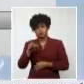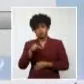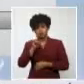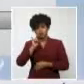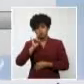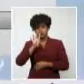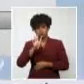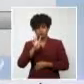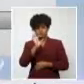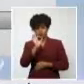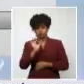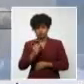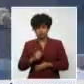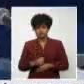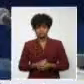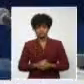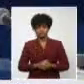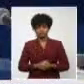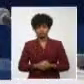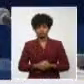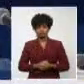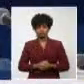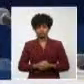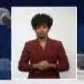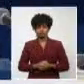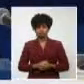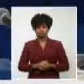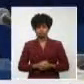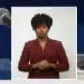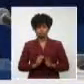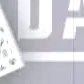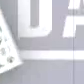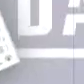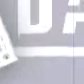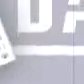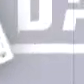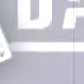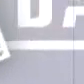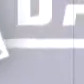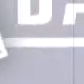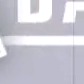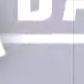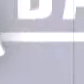And with this, we conclude the information we had for you today.